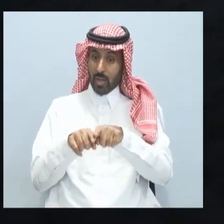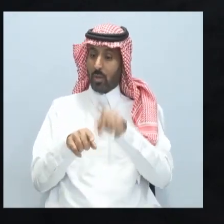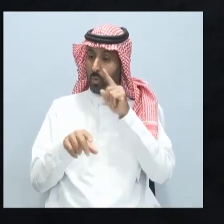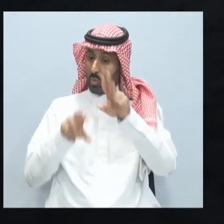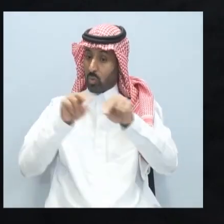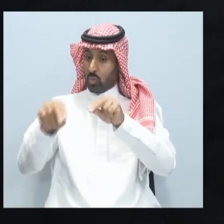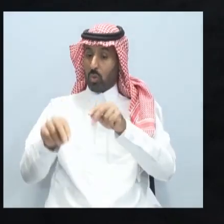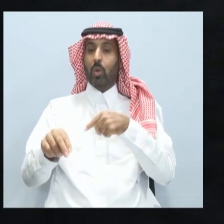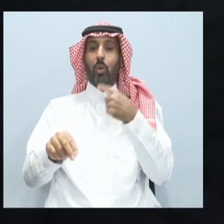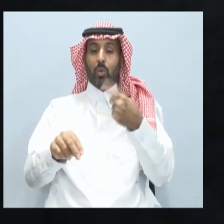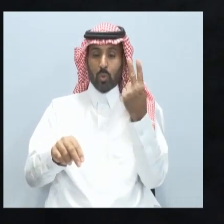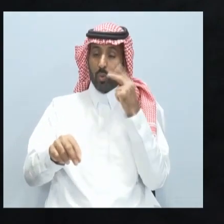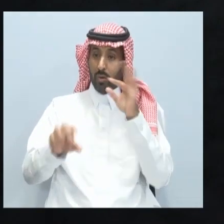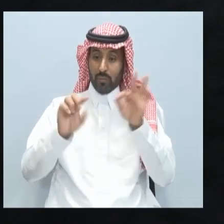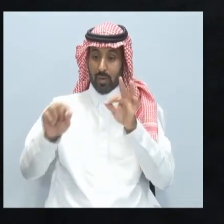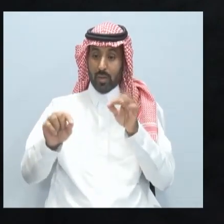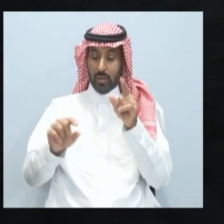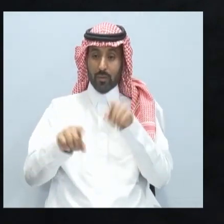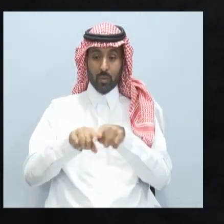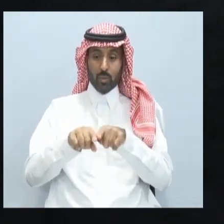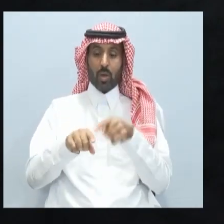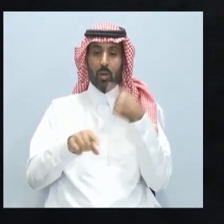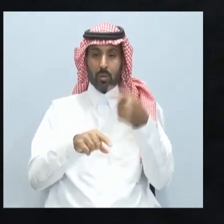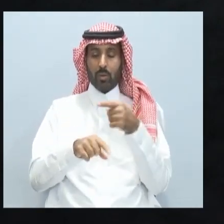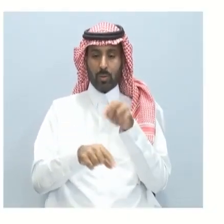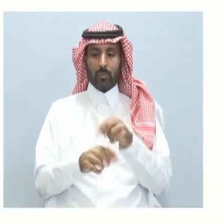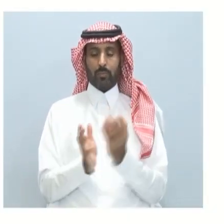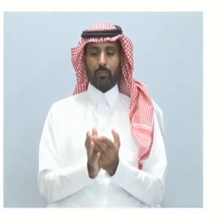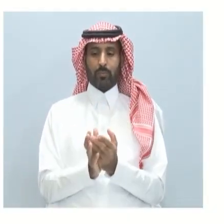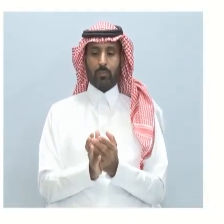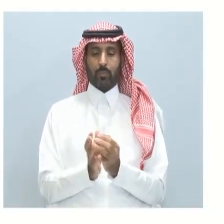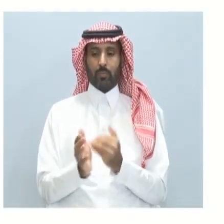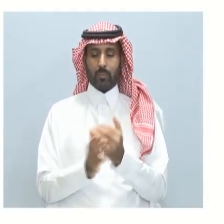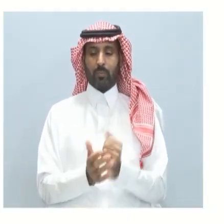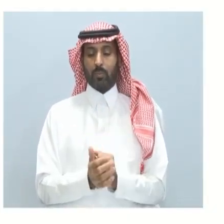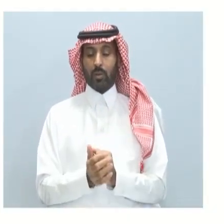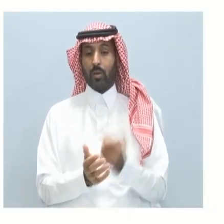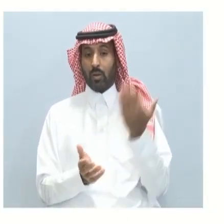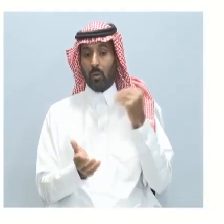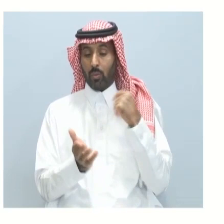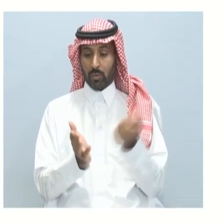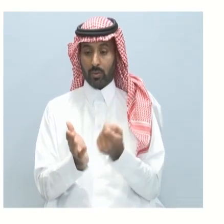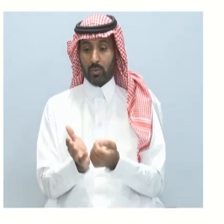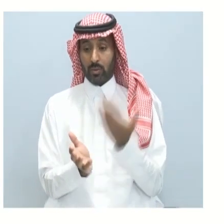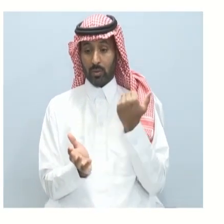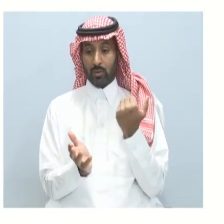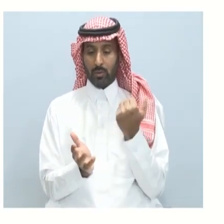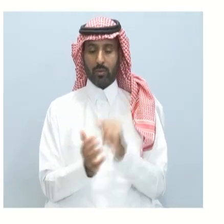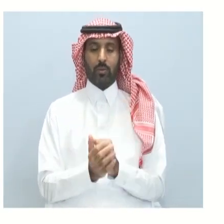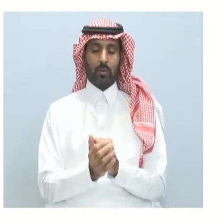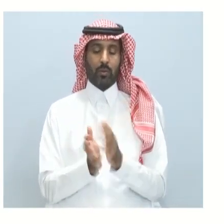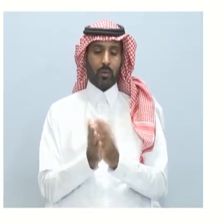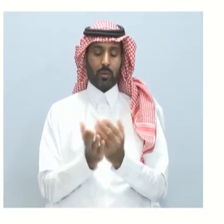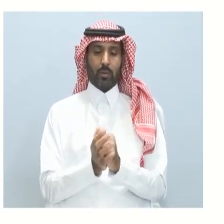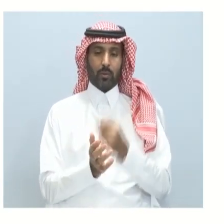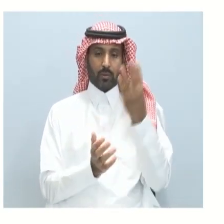that you are going to talk about in our lesson today. So we are going to go back to our writing lesson which we have on page